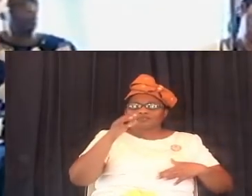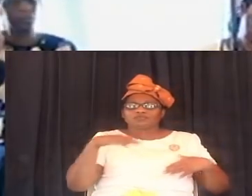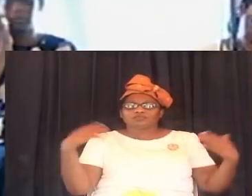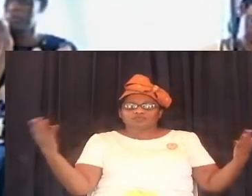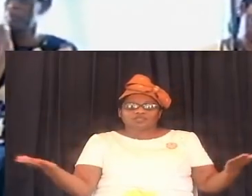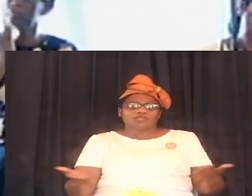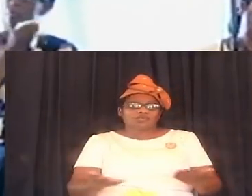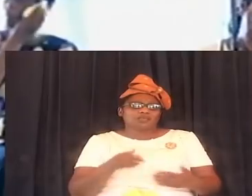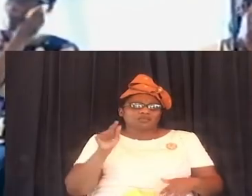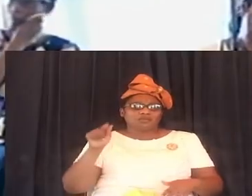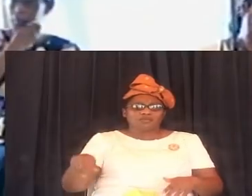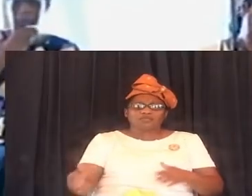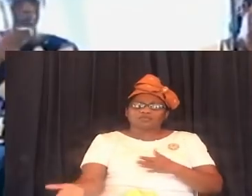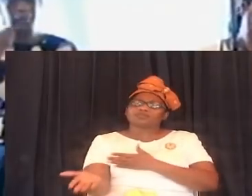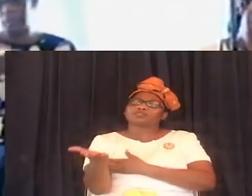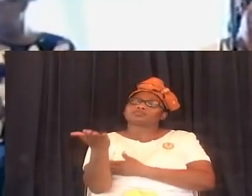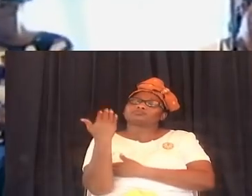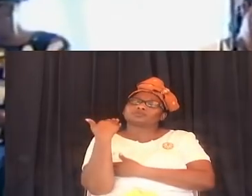What? I feel victory in my spirit.